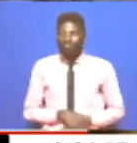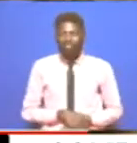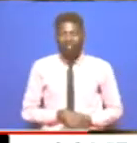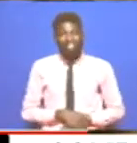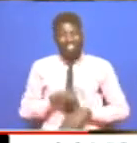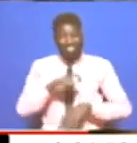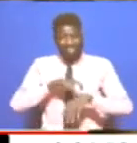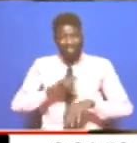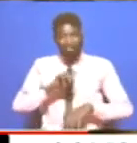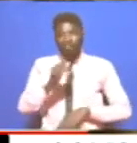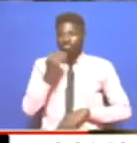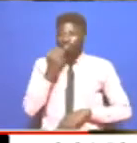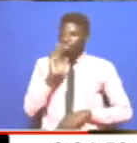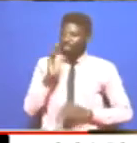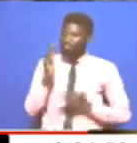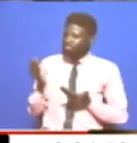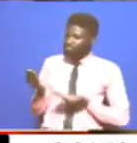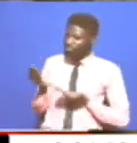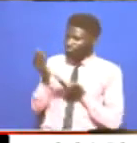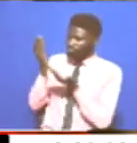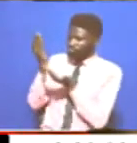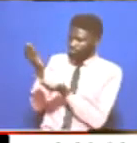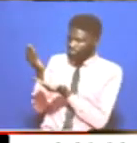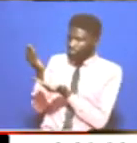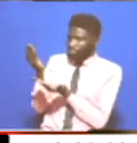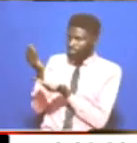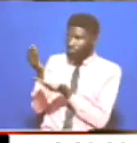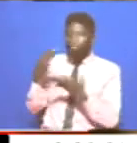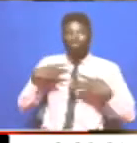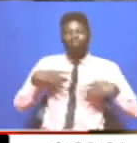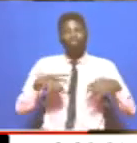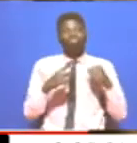juu huwa anapelekeo na watu saba.